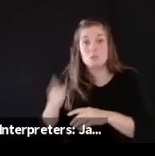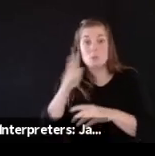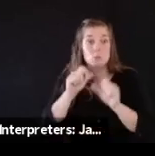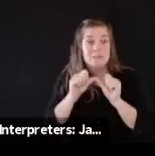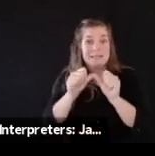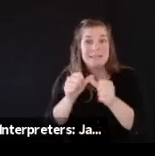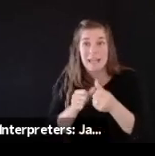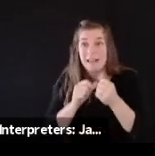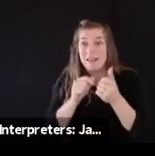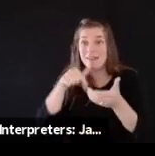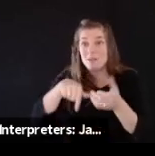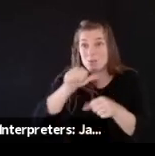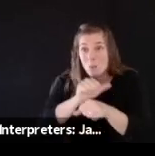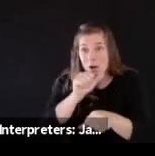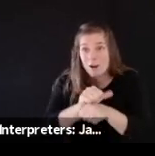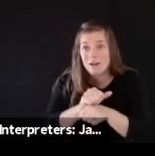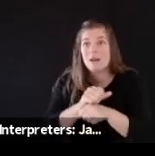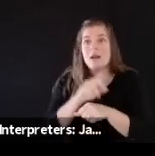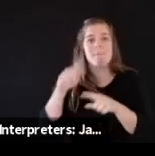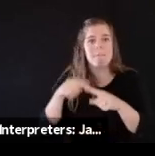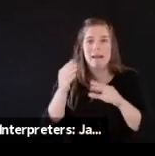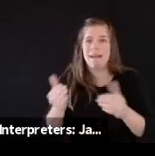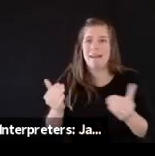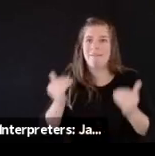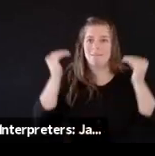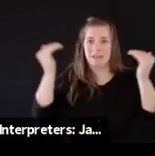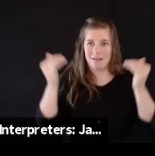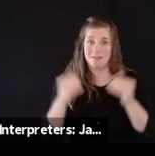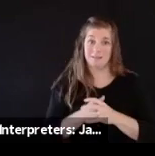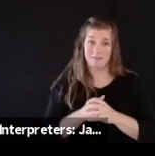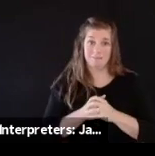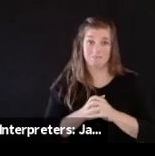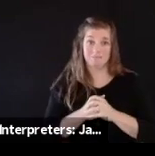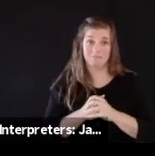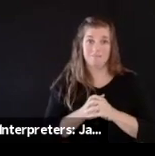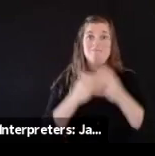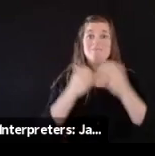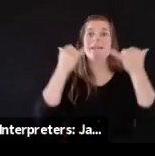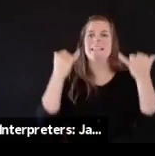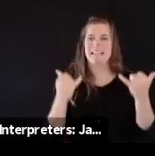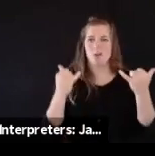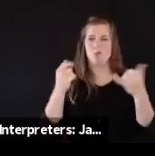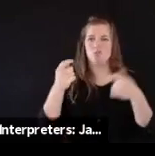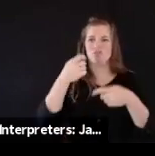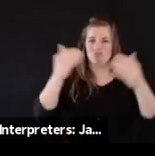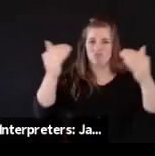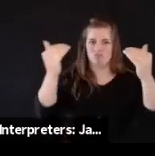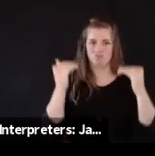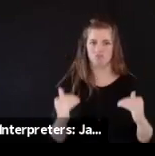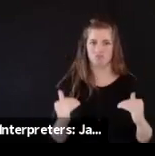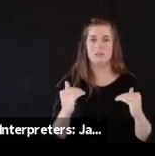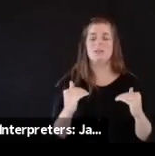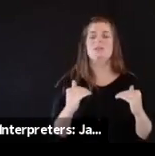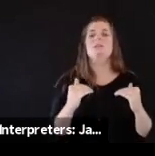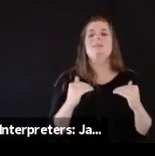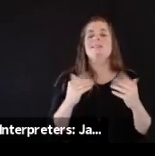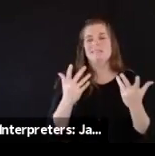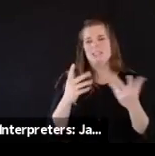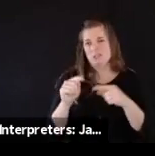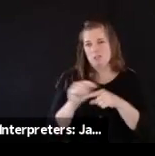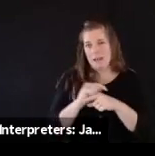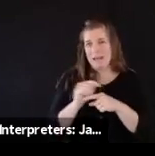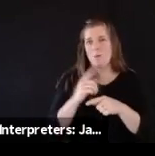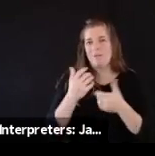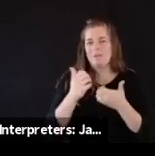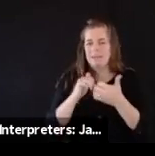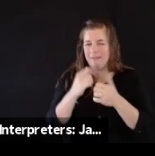work forward. So I want us now to transition to a practical portion of our training that considers how these principles